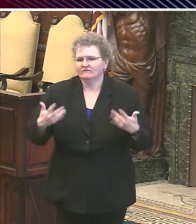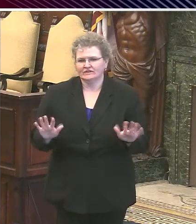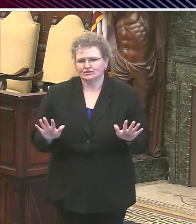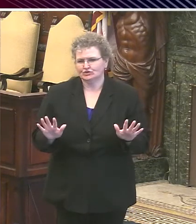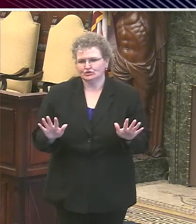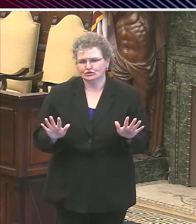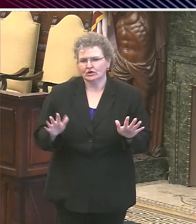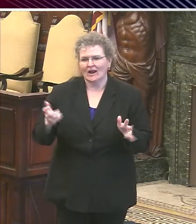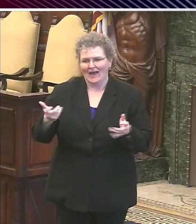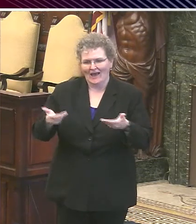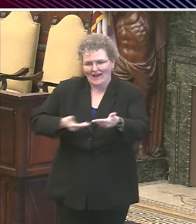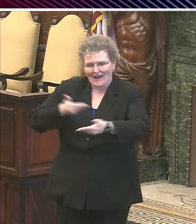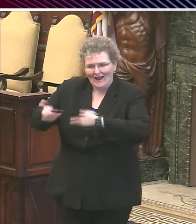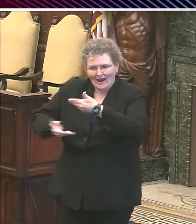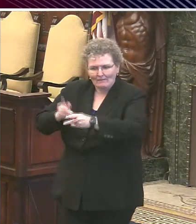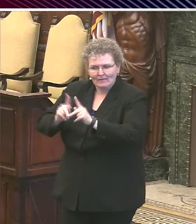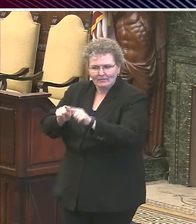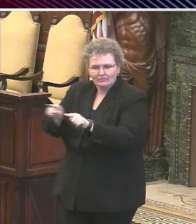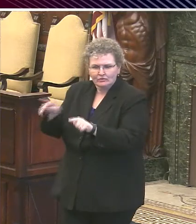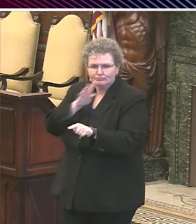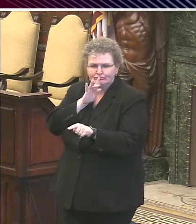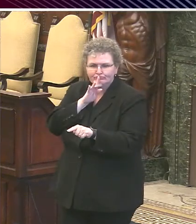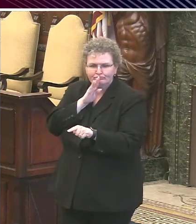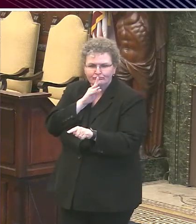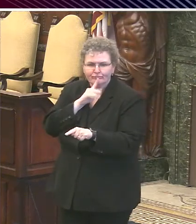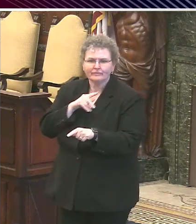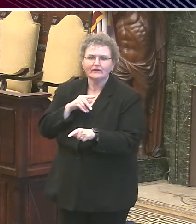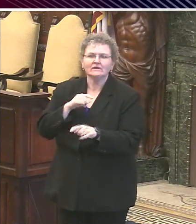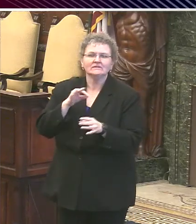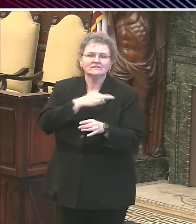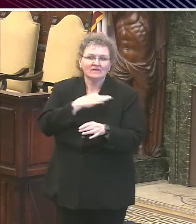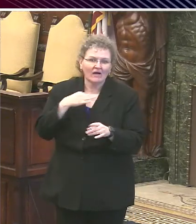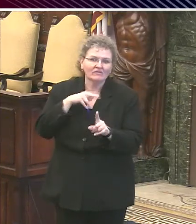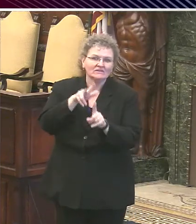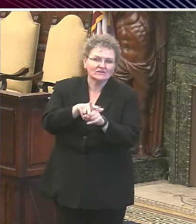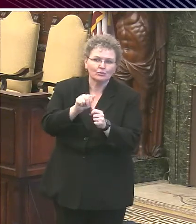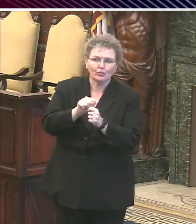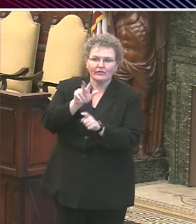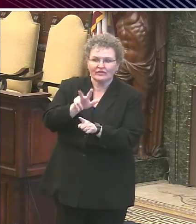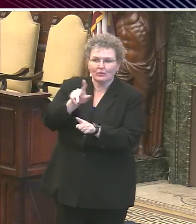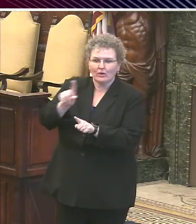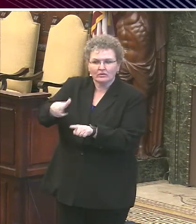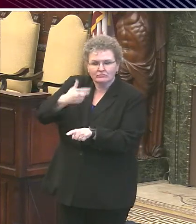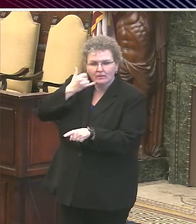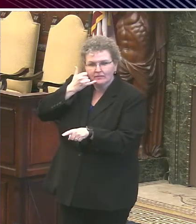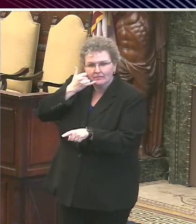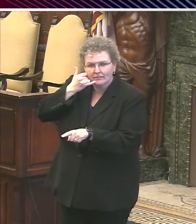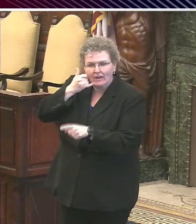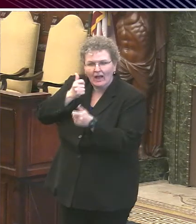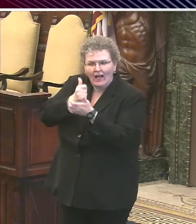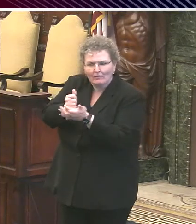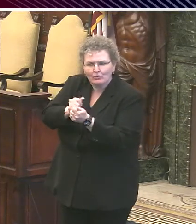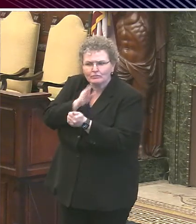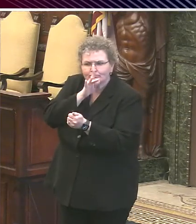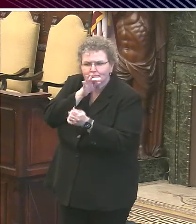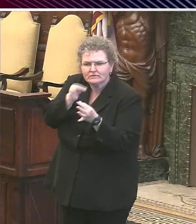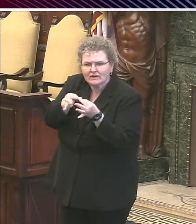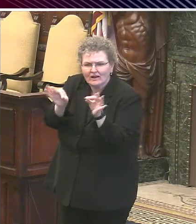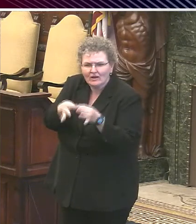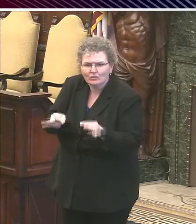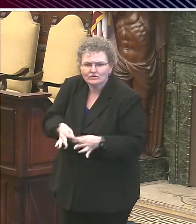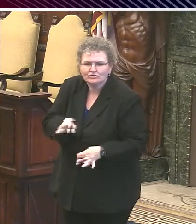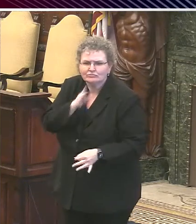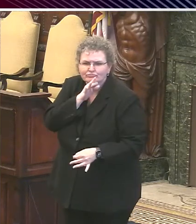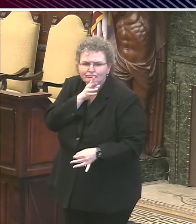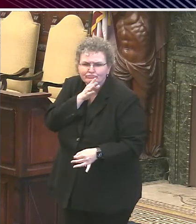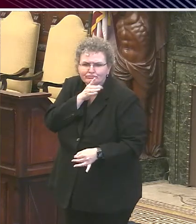already as that's assigned to 311 who are bilingual to help out with this process until we bring on more staff, and also utilizing the